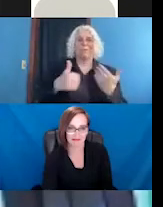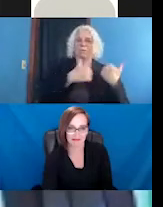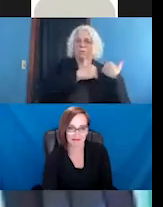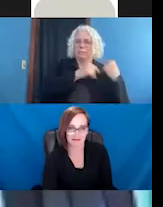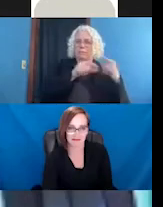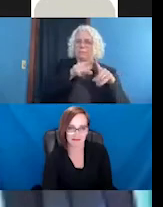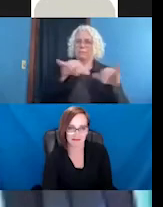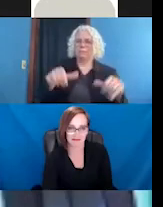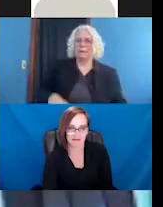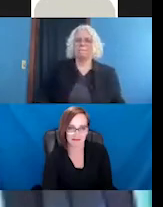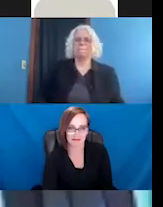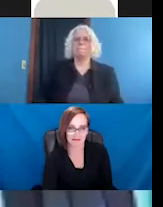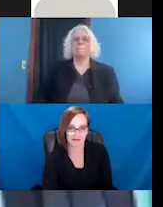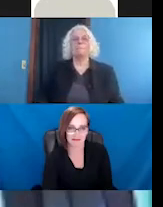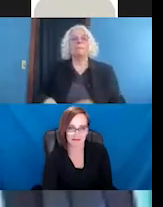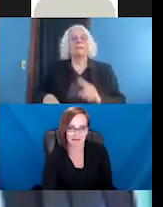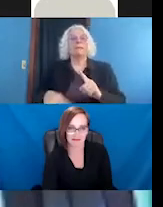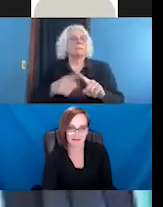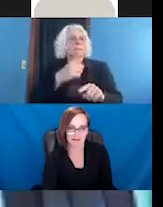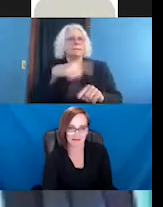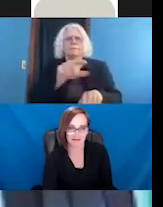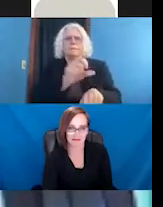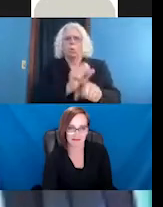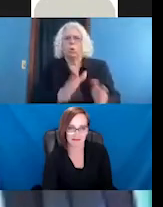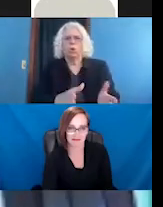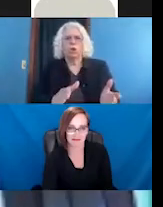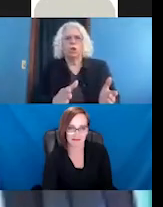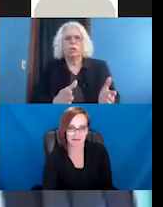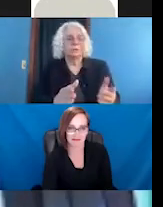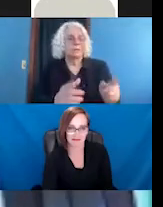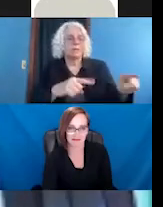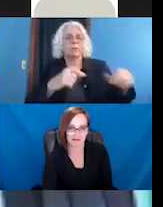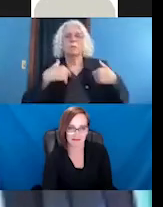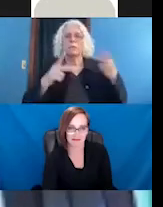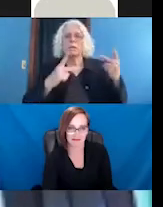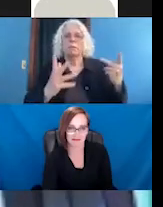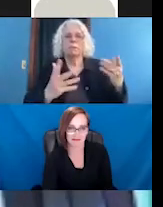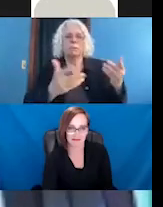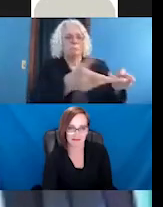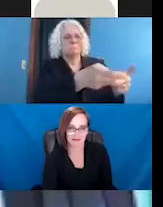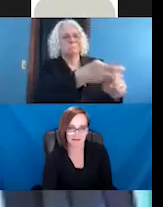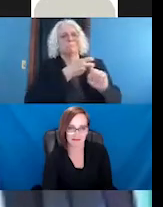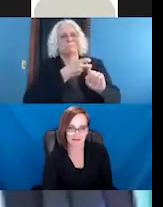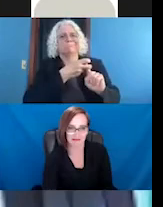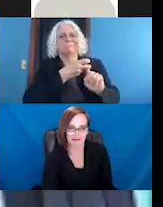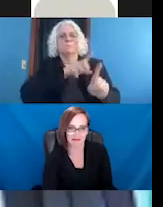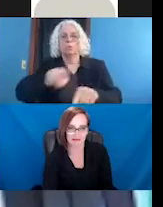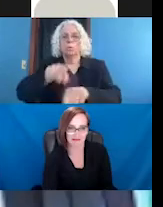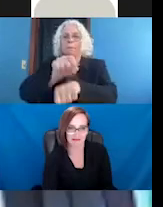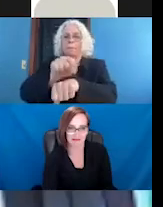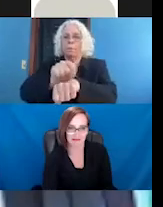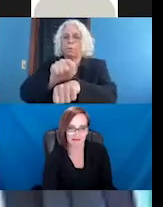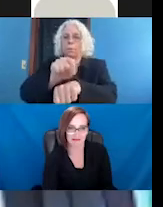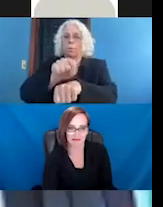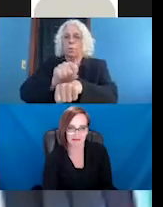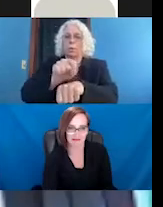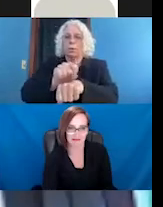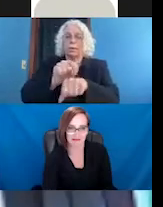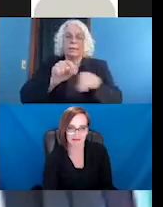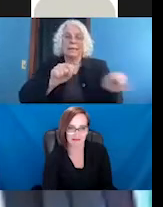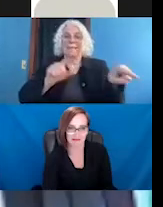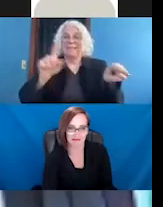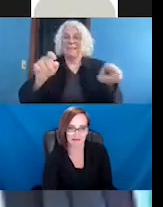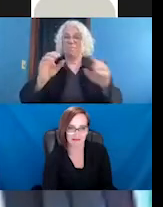And also the workforce, how we get the youth involved into the workforce and making sure that they have the